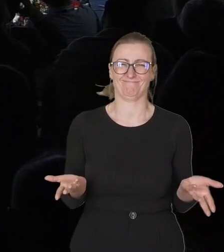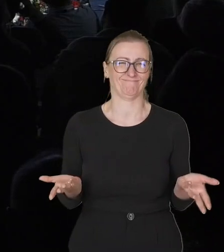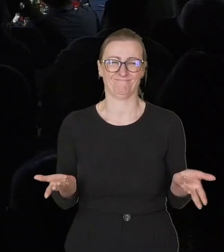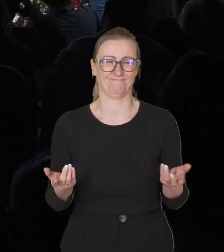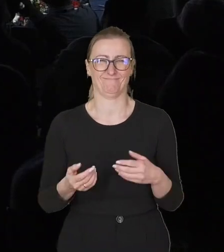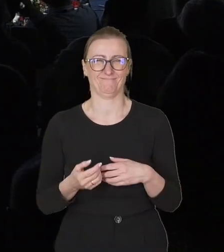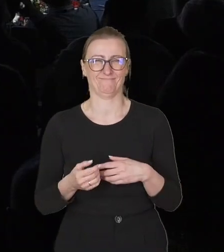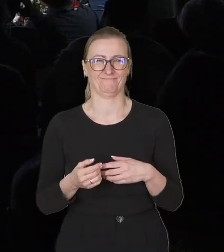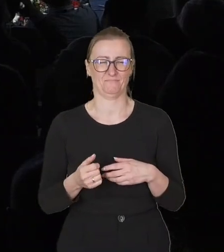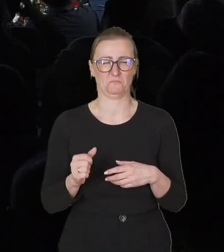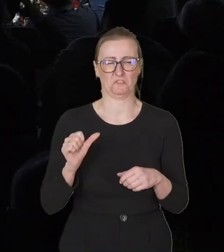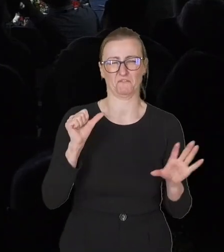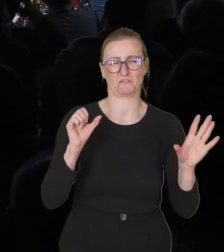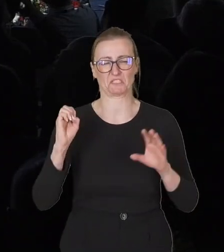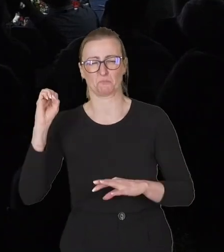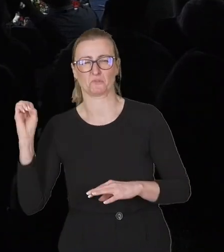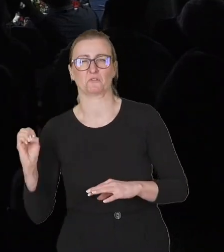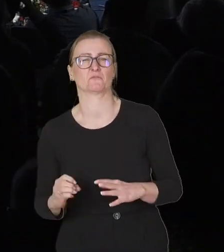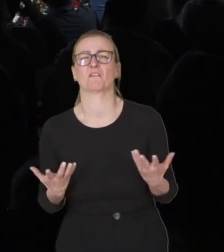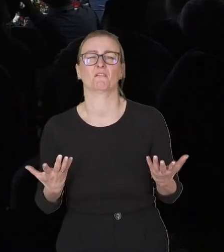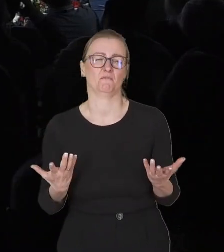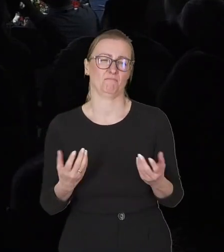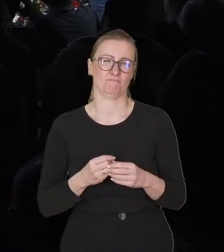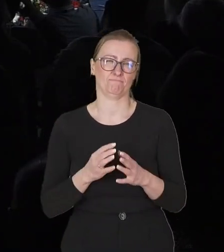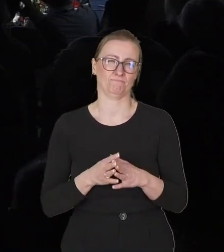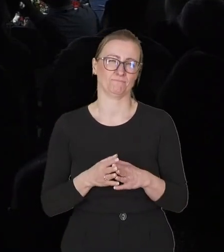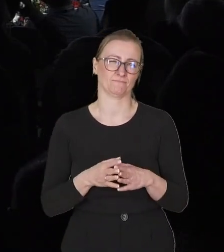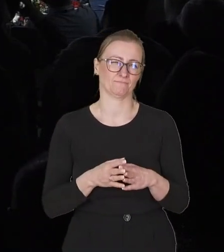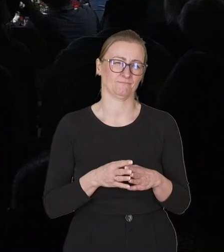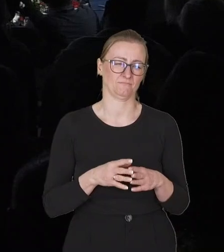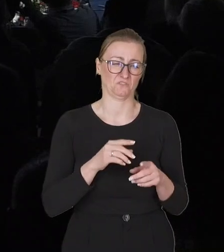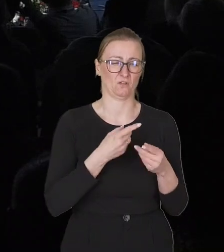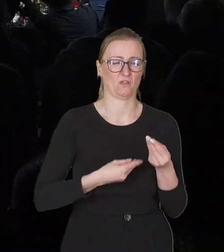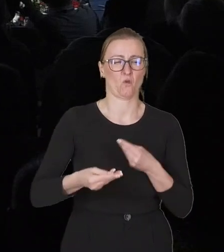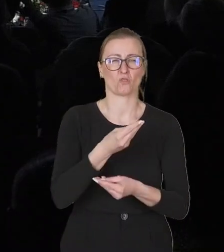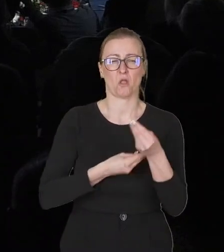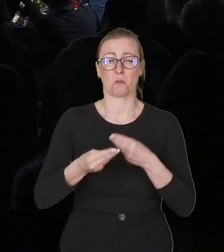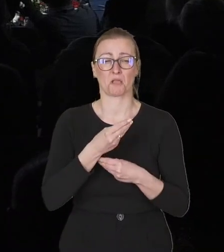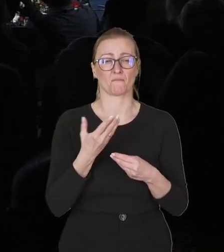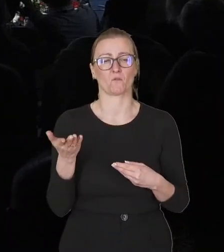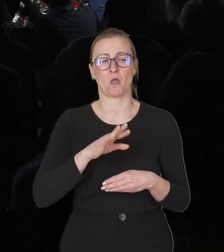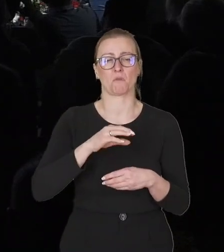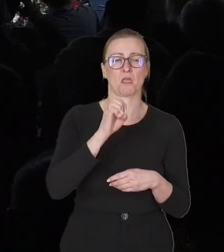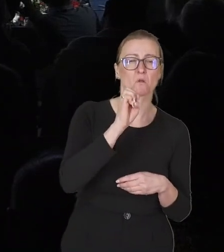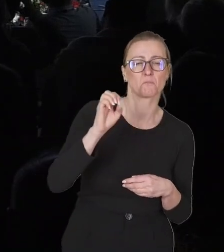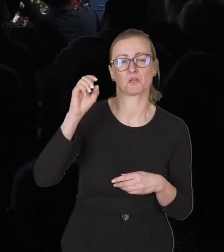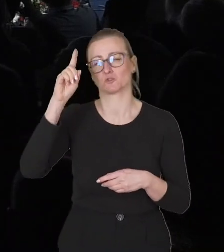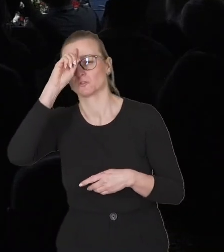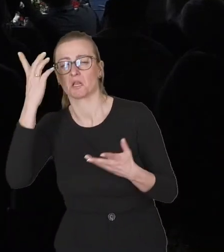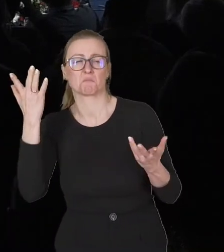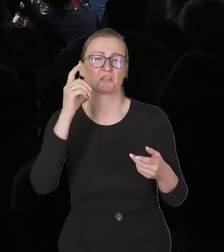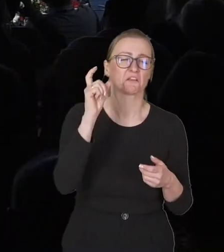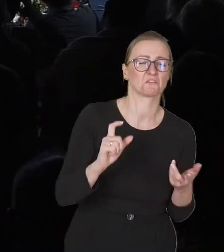so Germany, France, or Italy. So it's pretty easy to expand to those markets, and it's really good. I would really